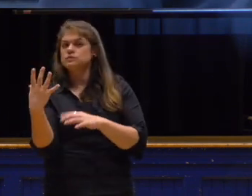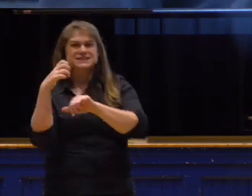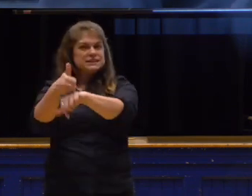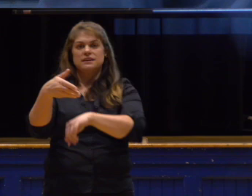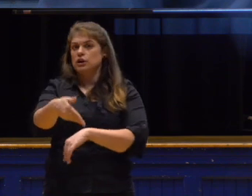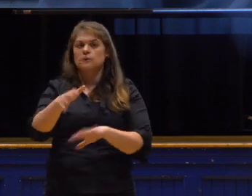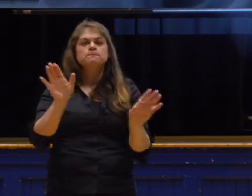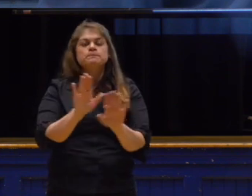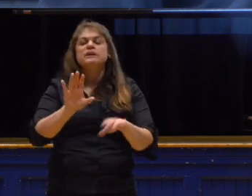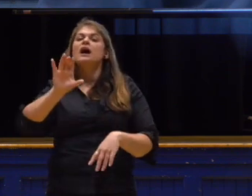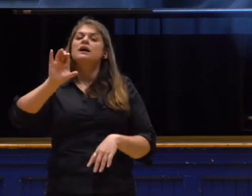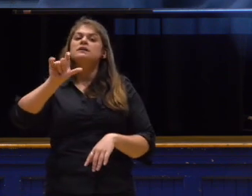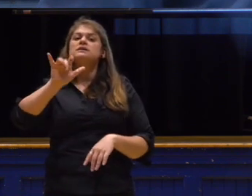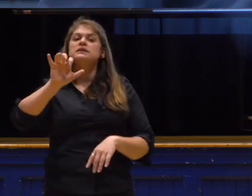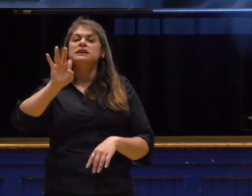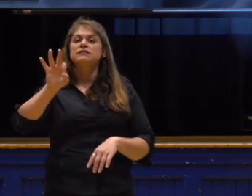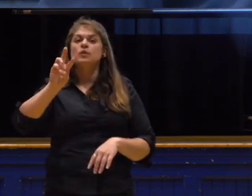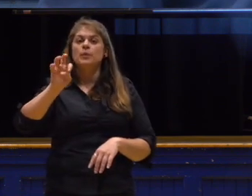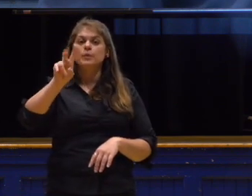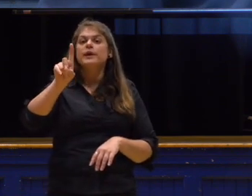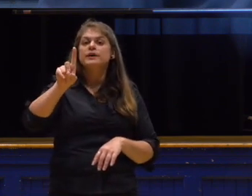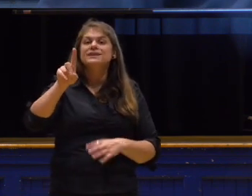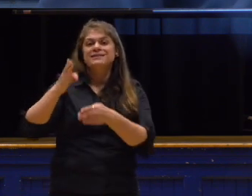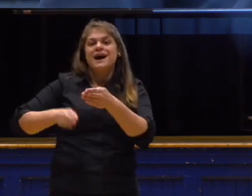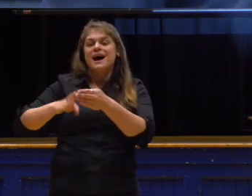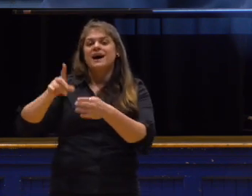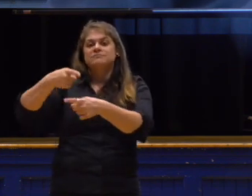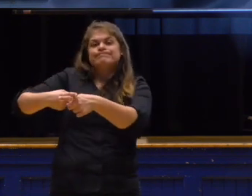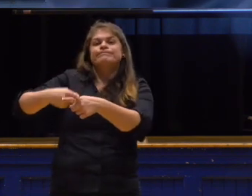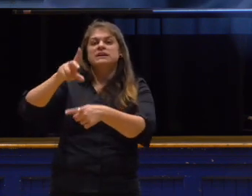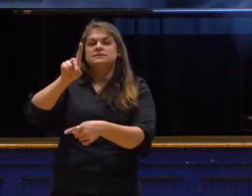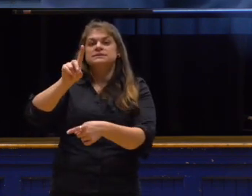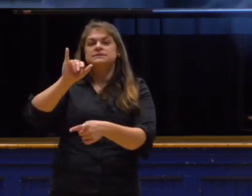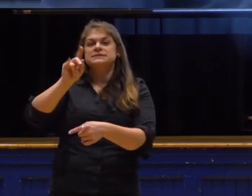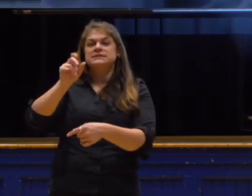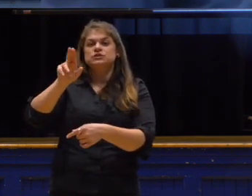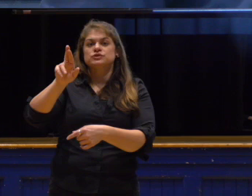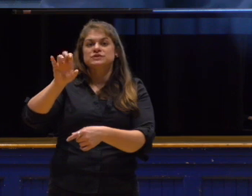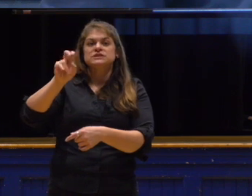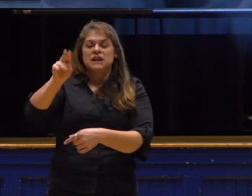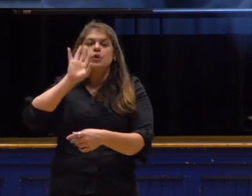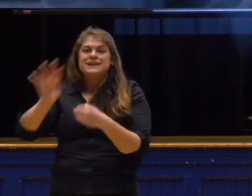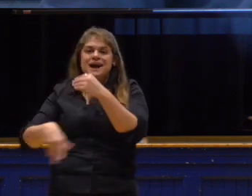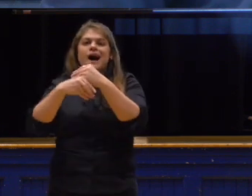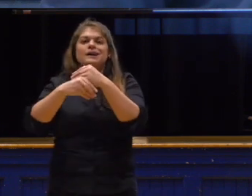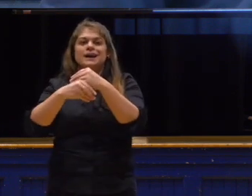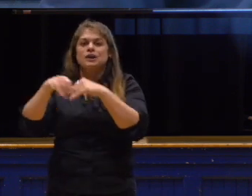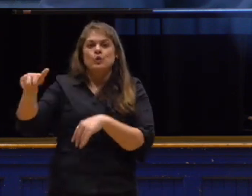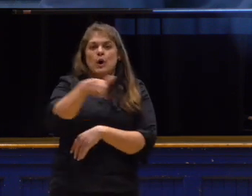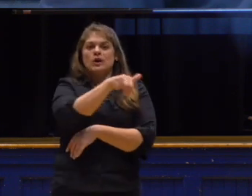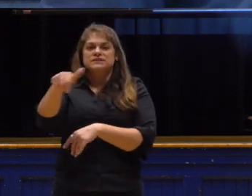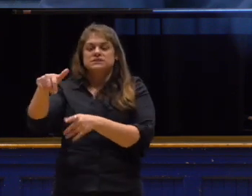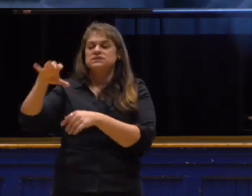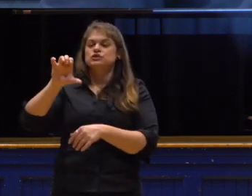it. At the end of Cliffwood Street at Dickinson, there will be an added crosswalk there that